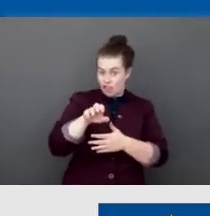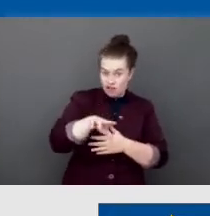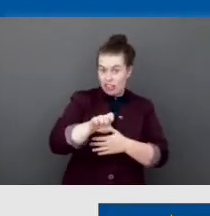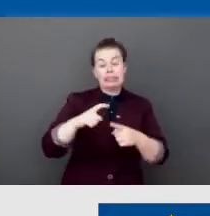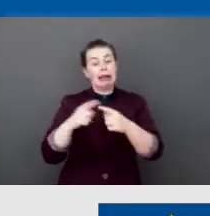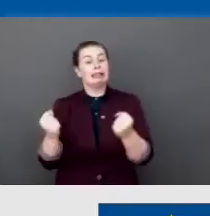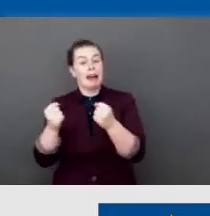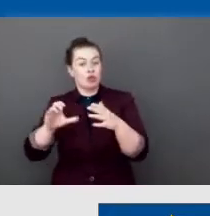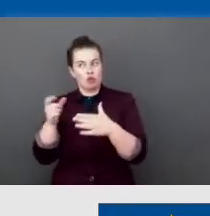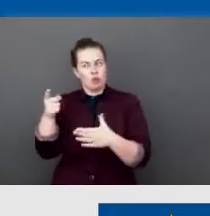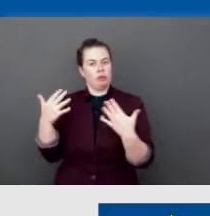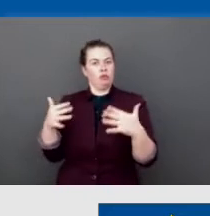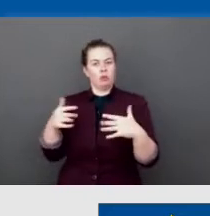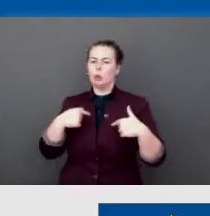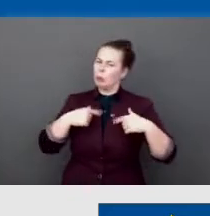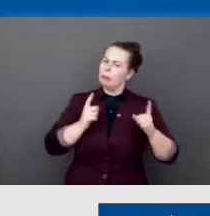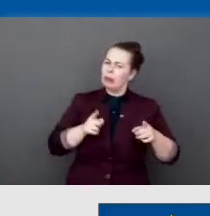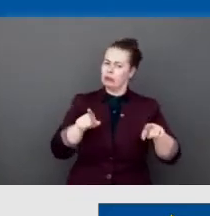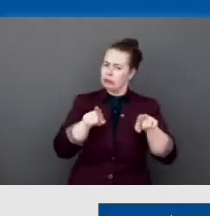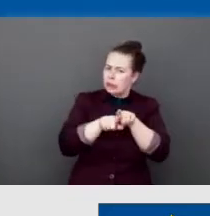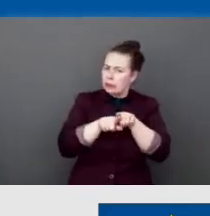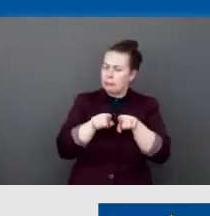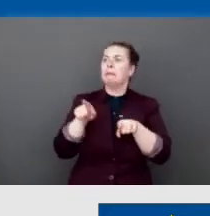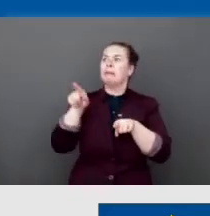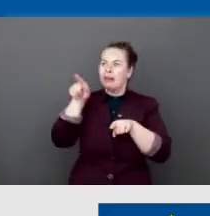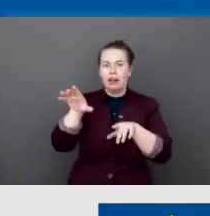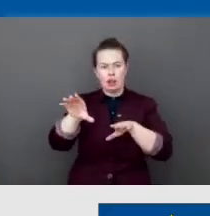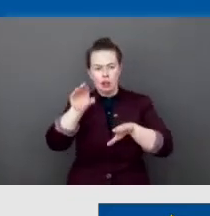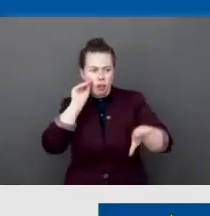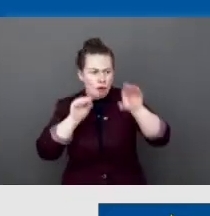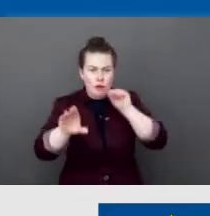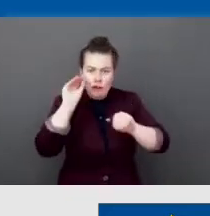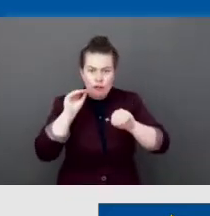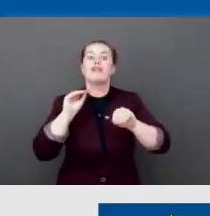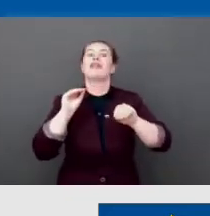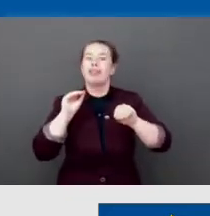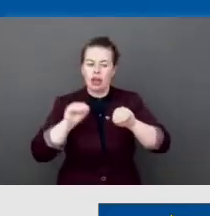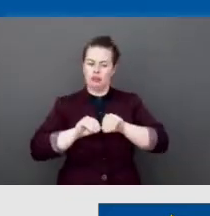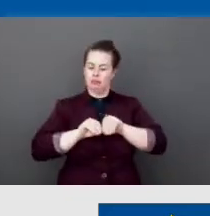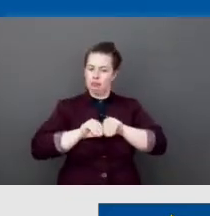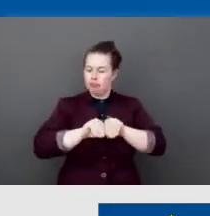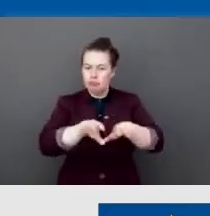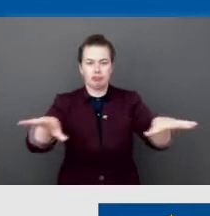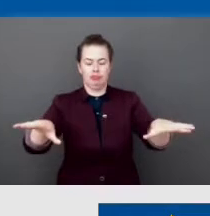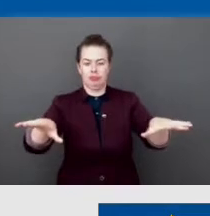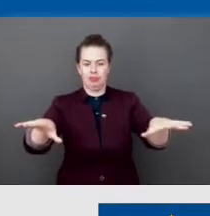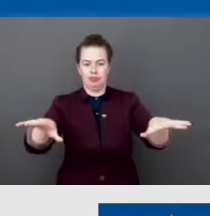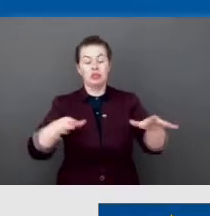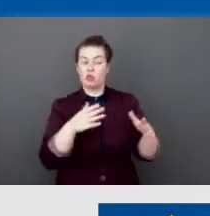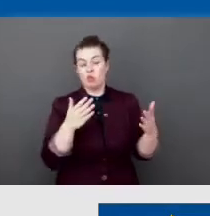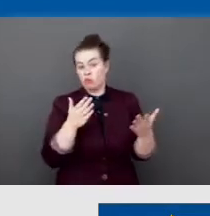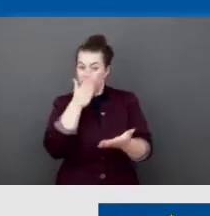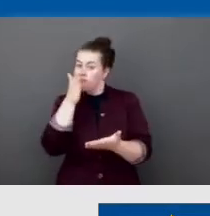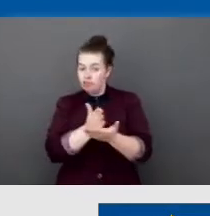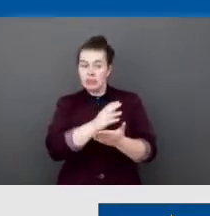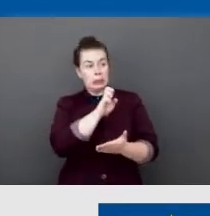be built upon and then rolled out where they have delivered significant improvements to the system. So in conclusion, I